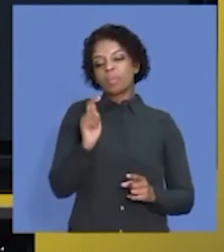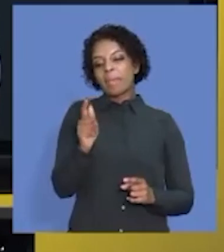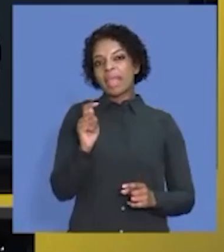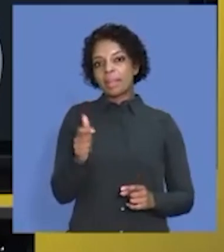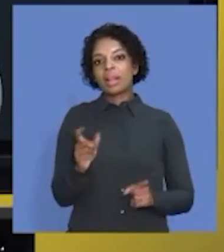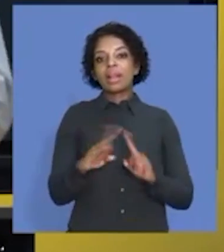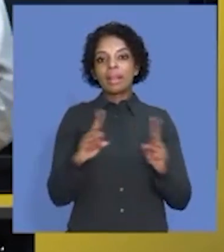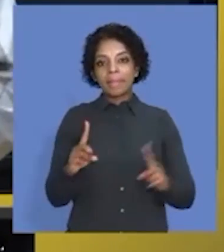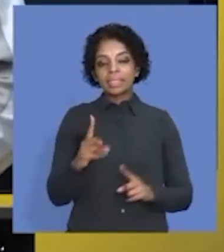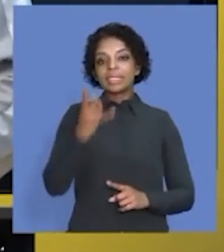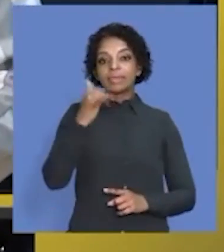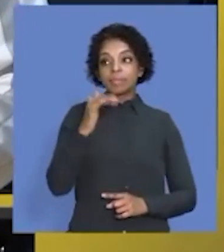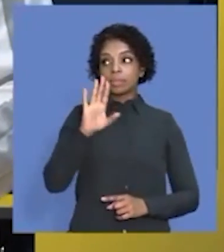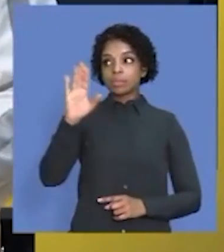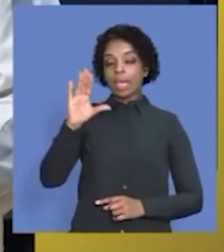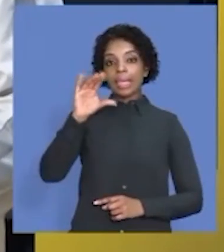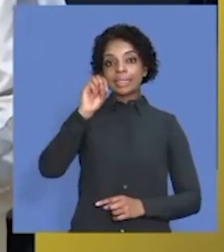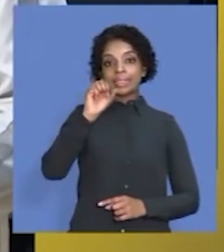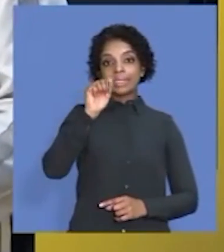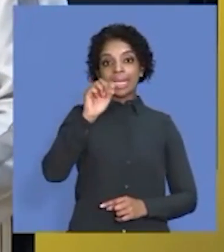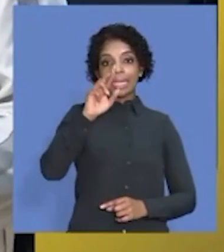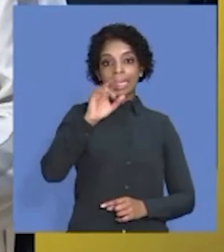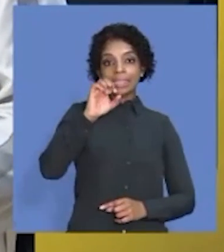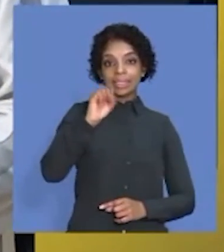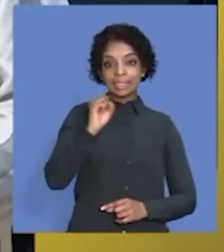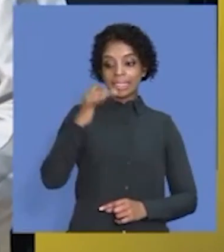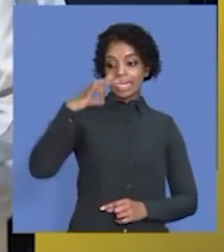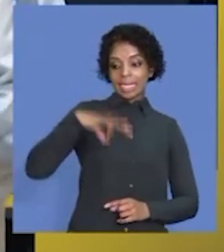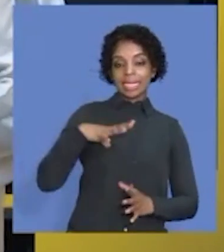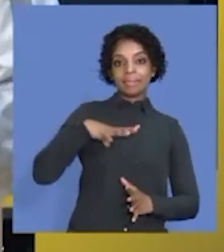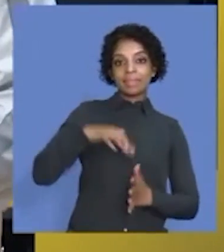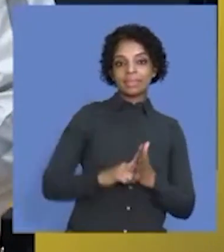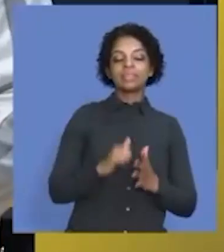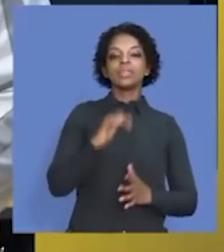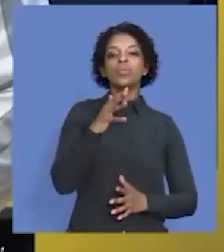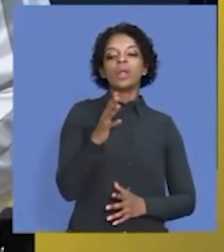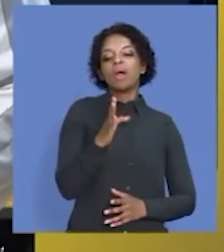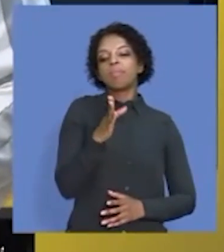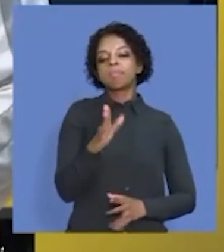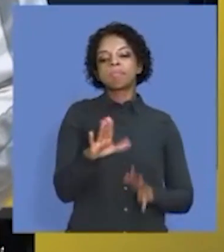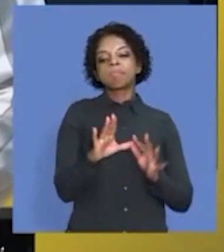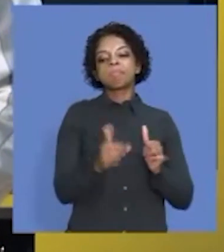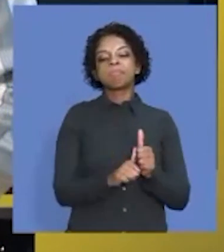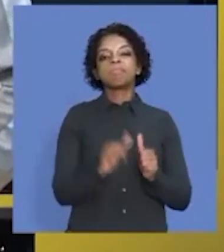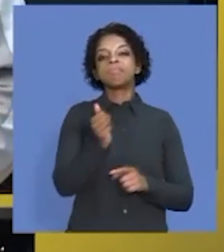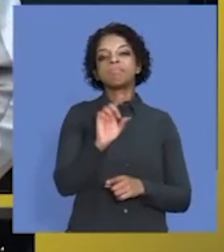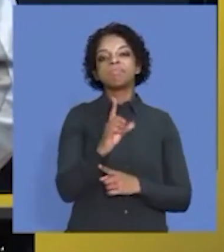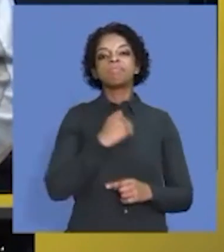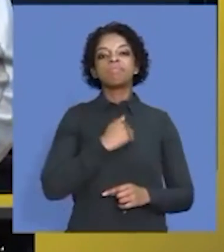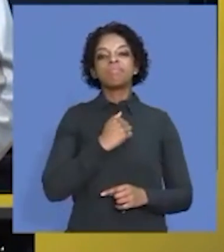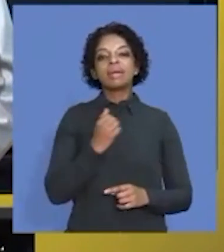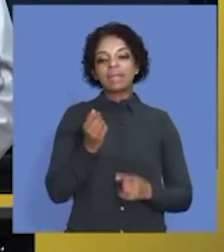payables. However, if my SARS income tax has a debit balance, it would appear under